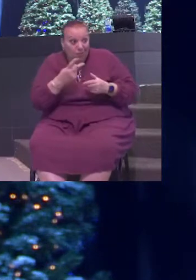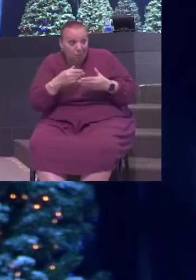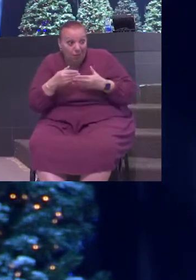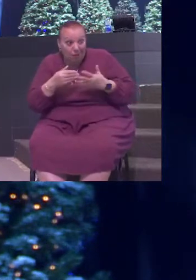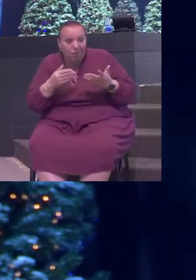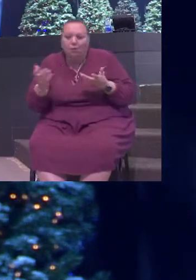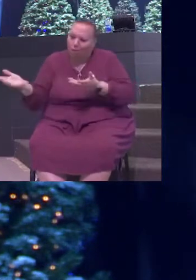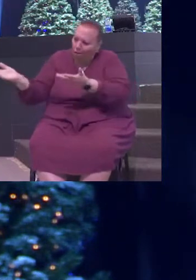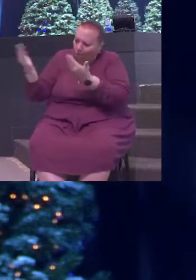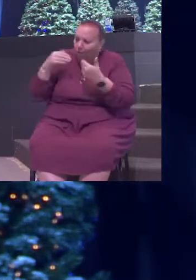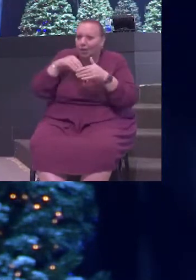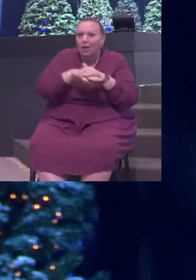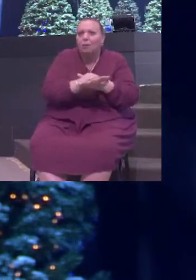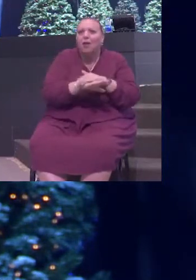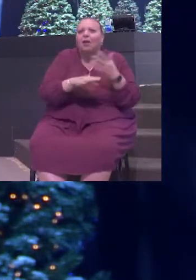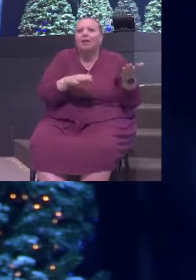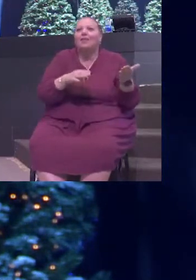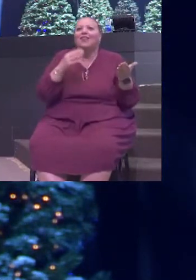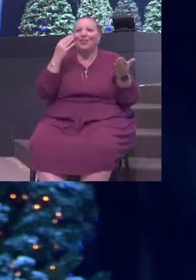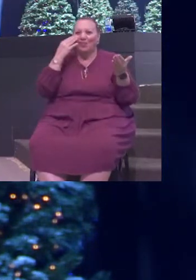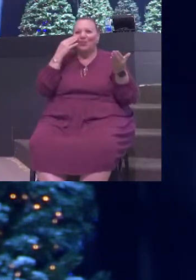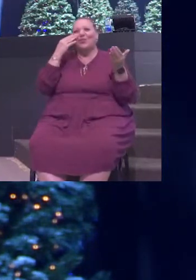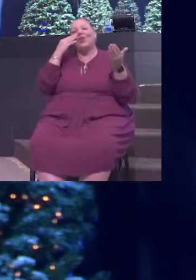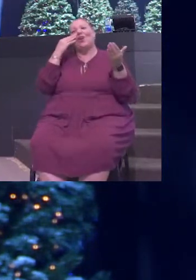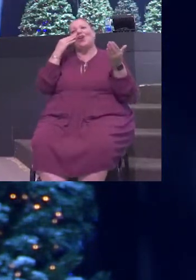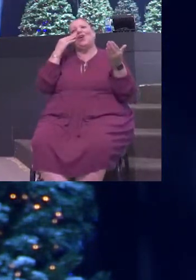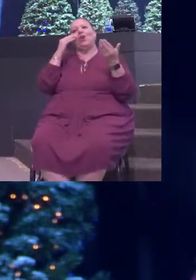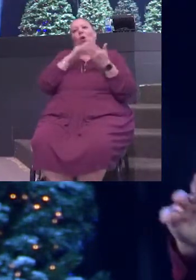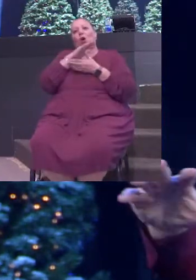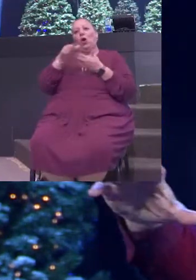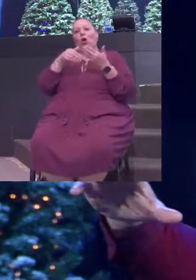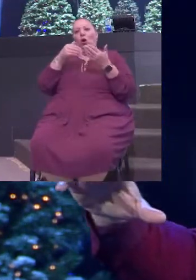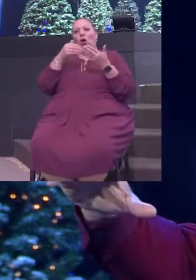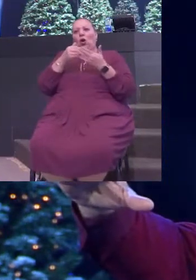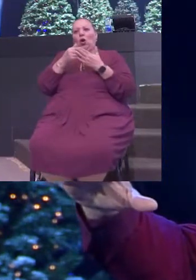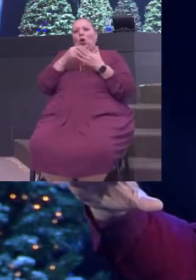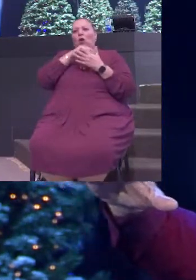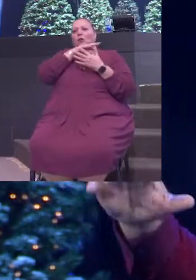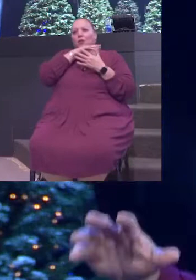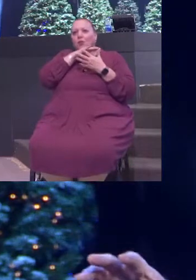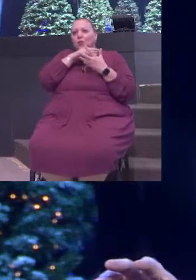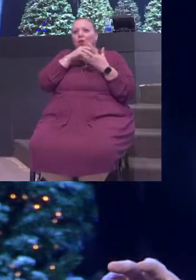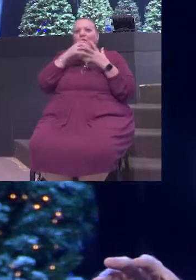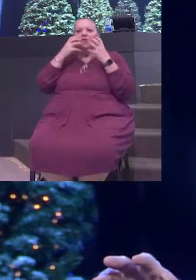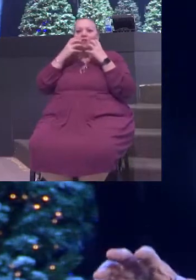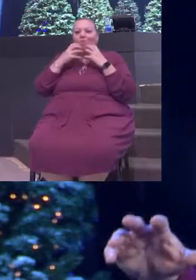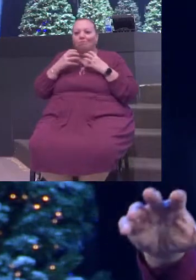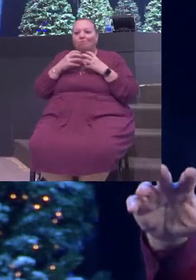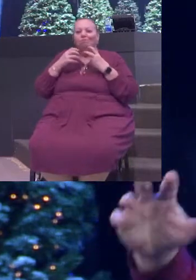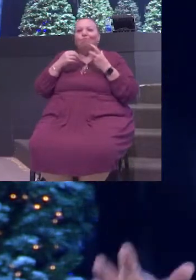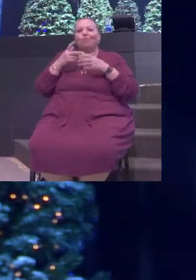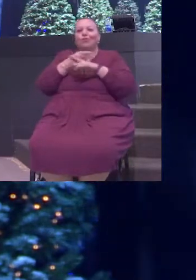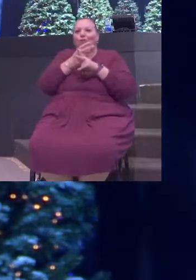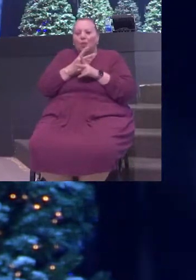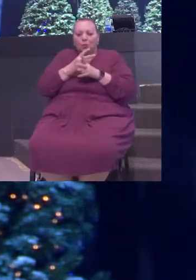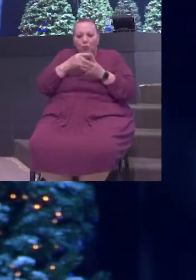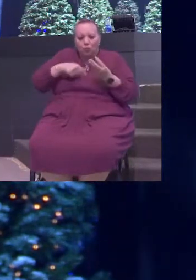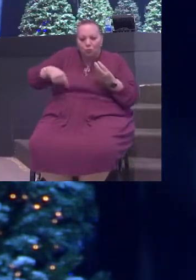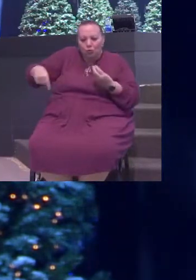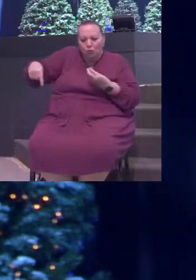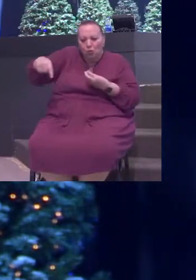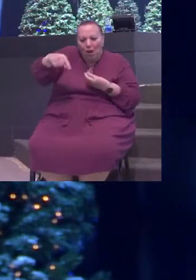in, and you know that when all these scruffy shepherds were surrounding